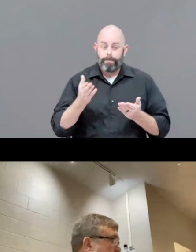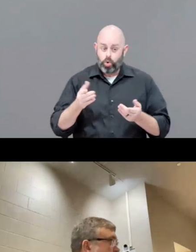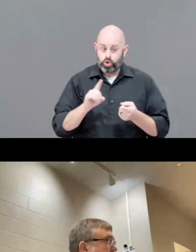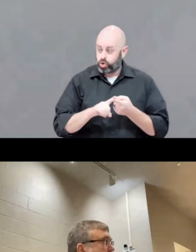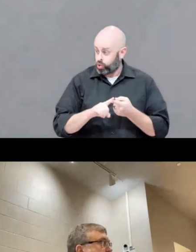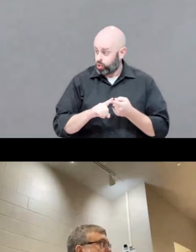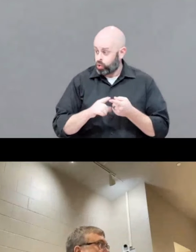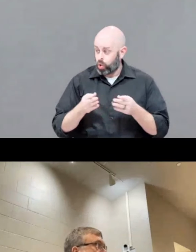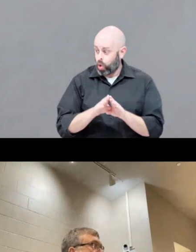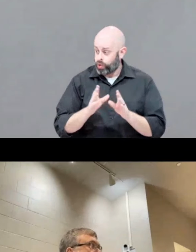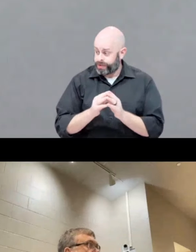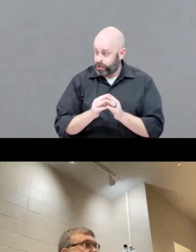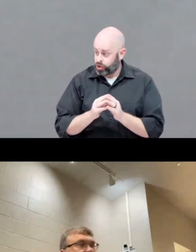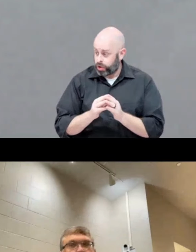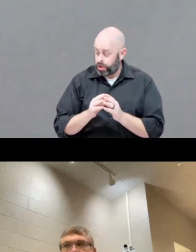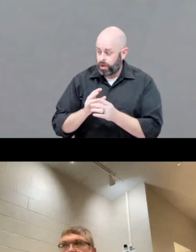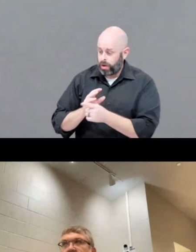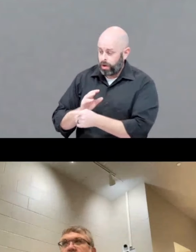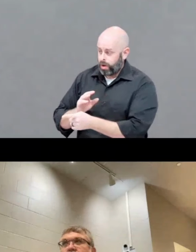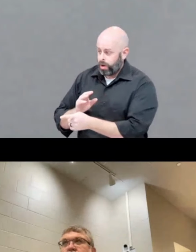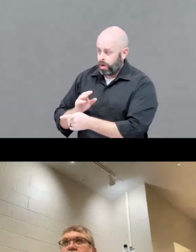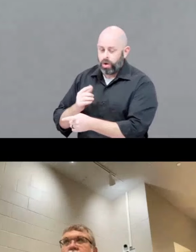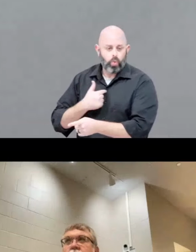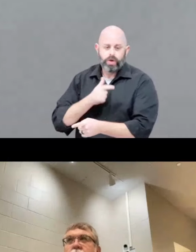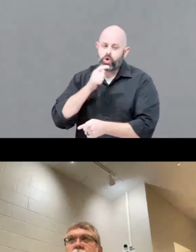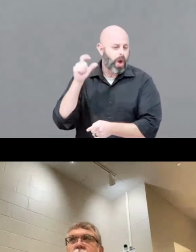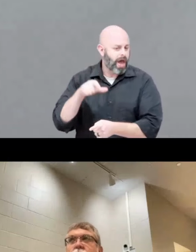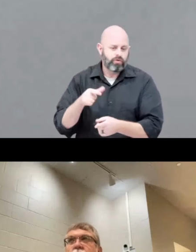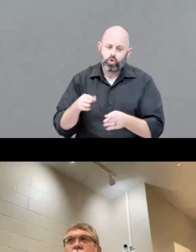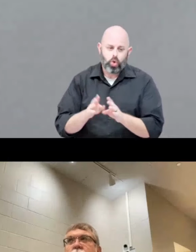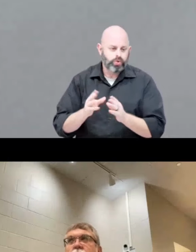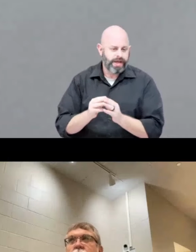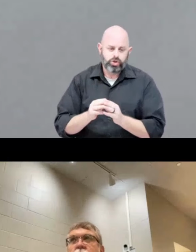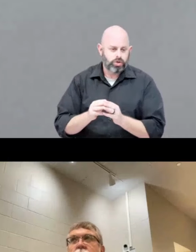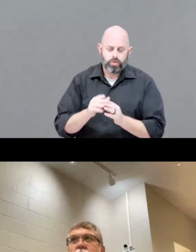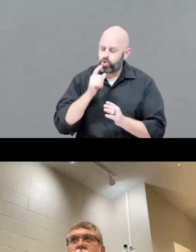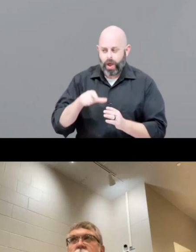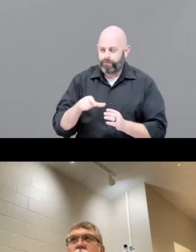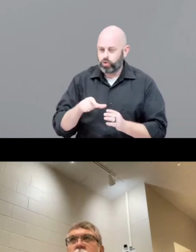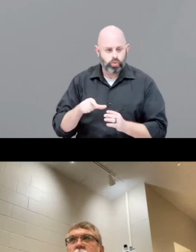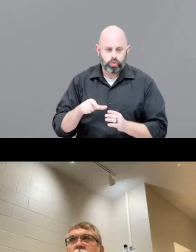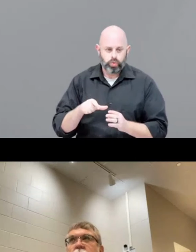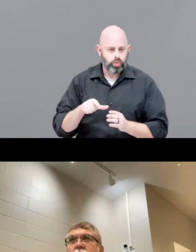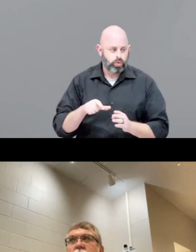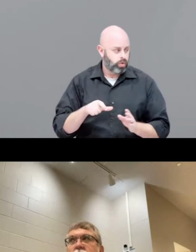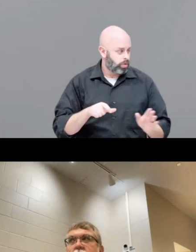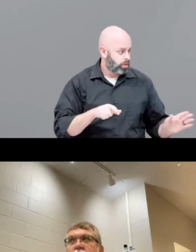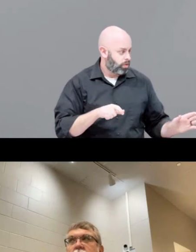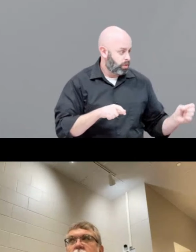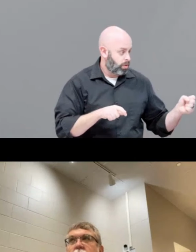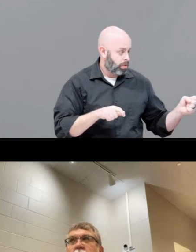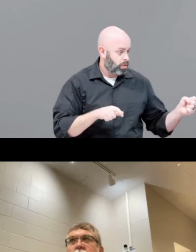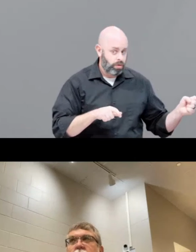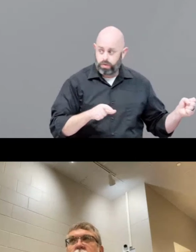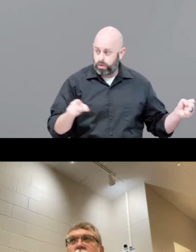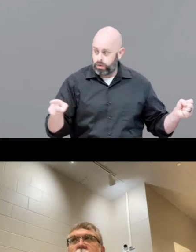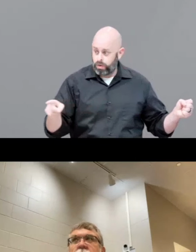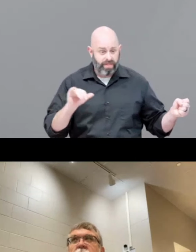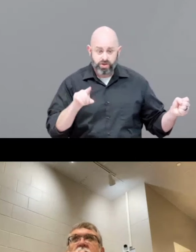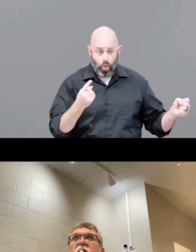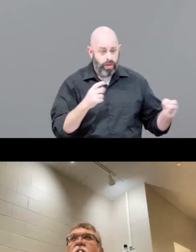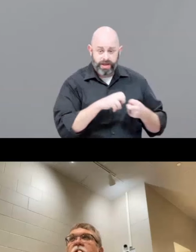session. So I'm saying we don't have to do closed session unless you guys definitely want to on that issue. She had, That was the you only